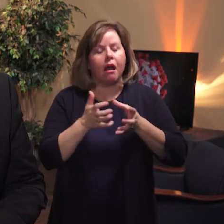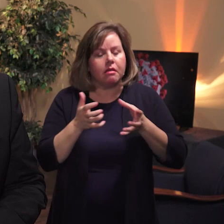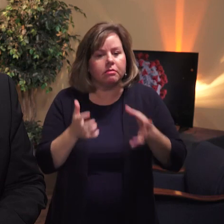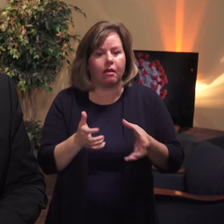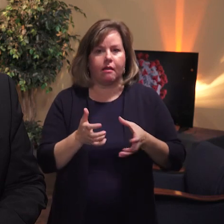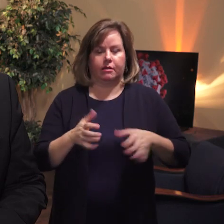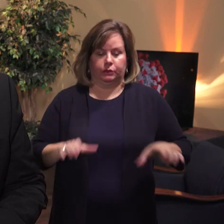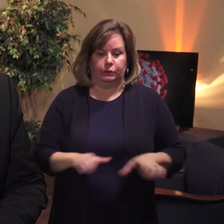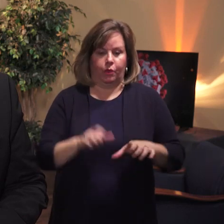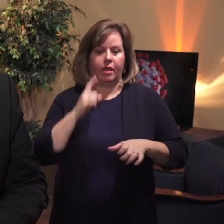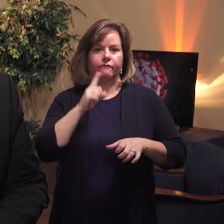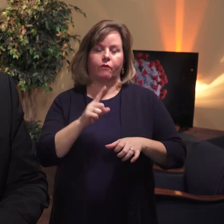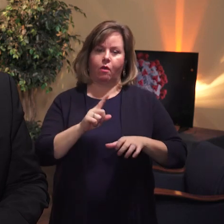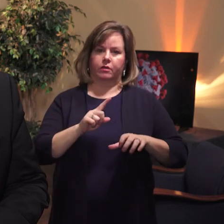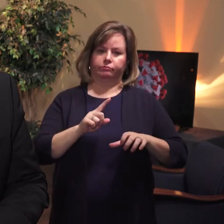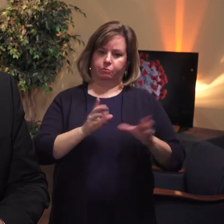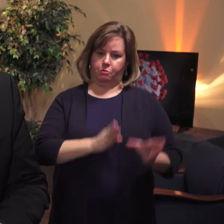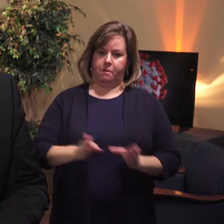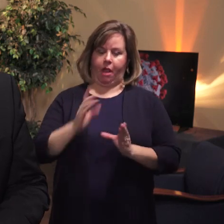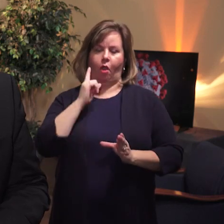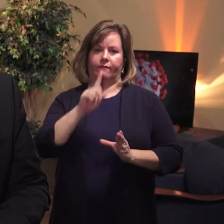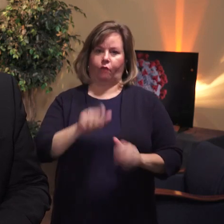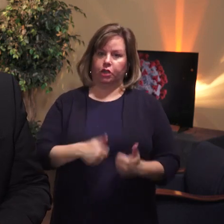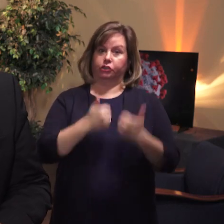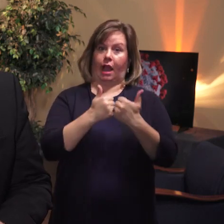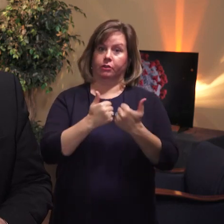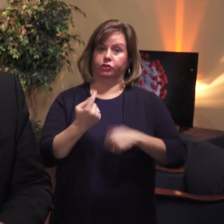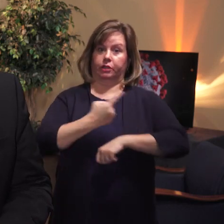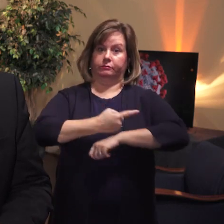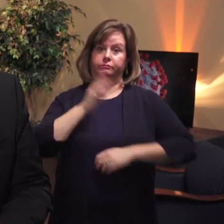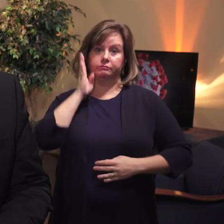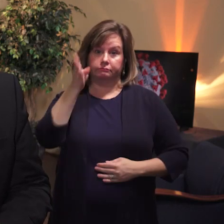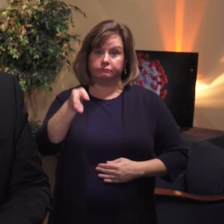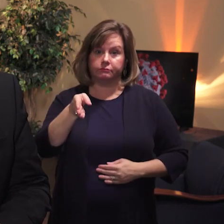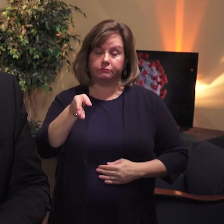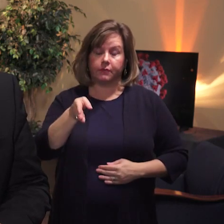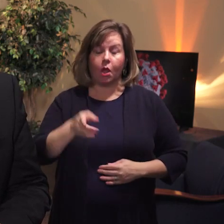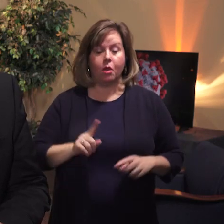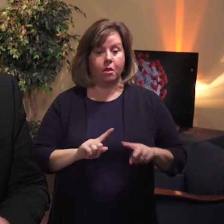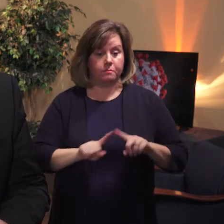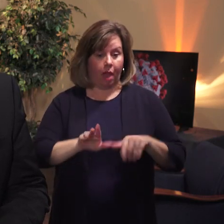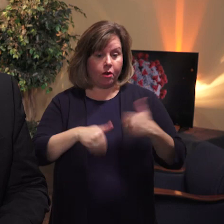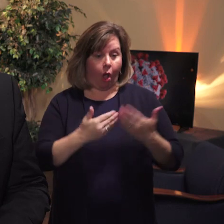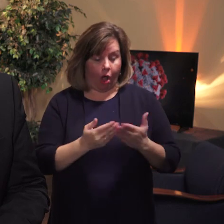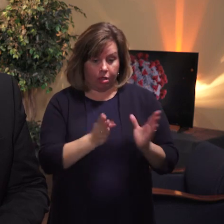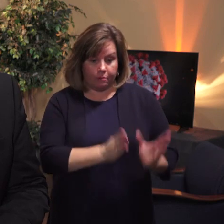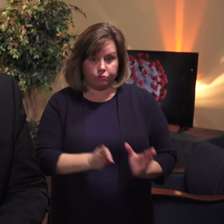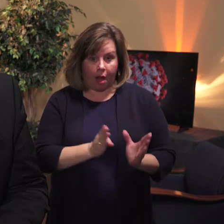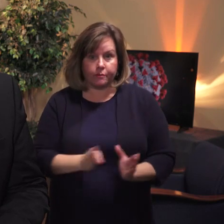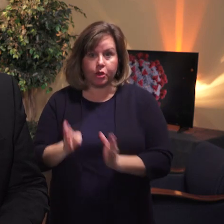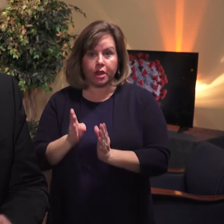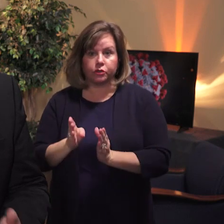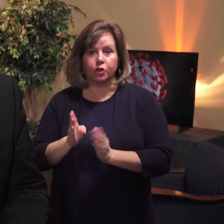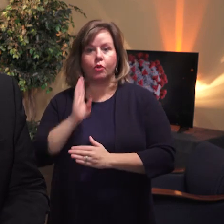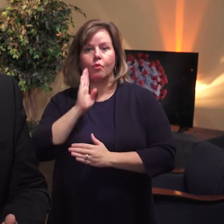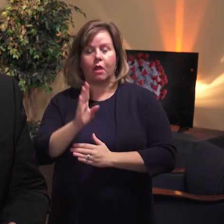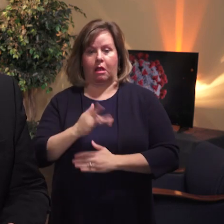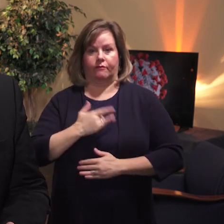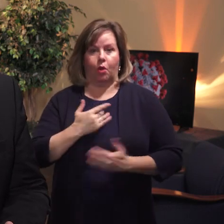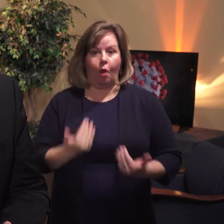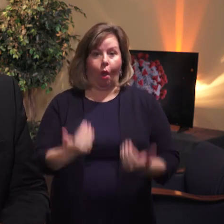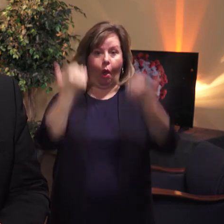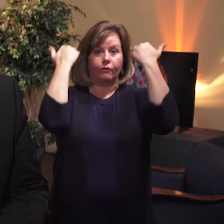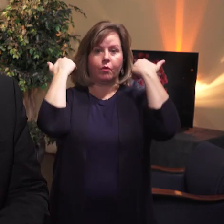the challenging days ahead. But to be clear, these preparations are likely to be overwhelmed if the surge